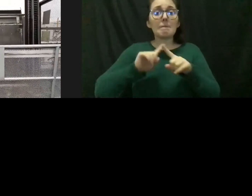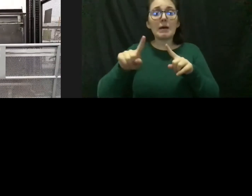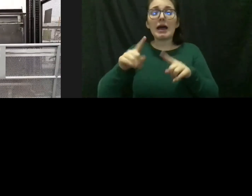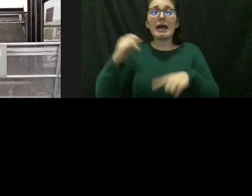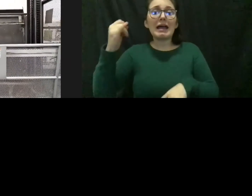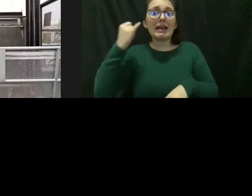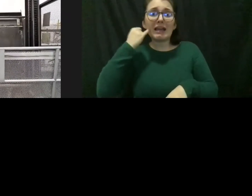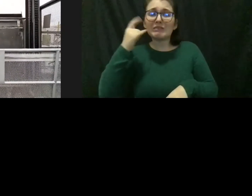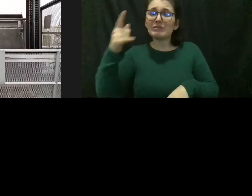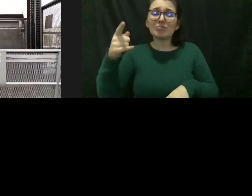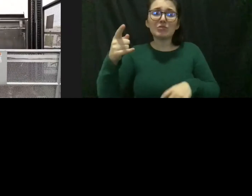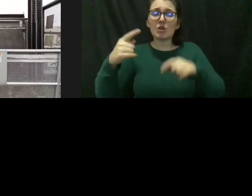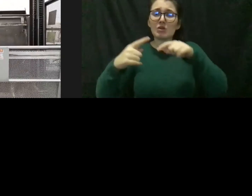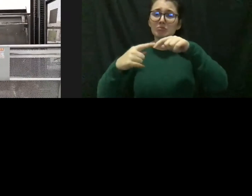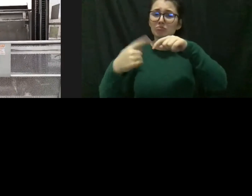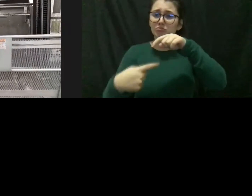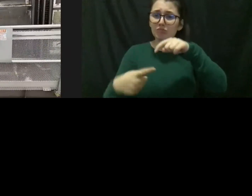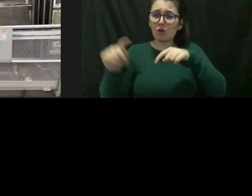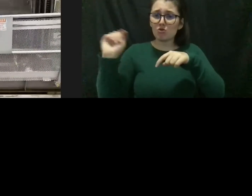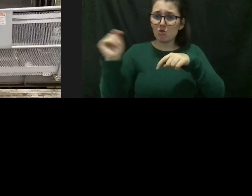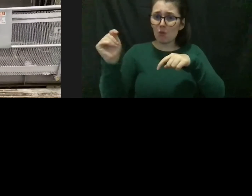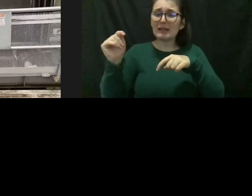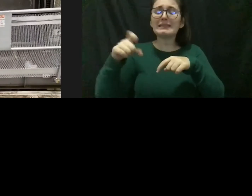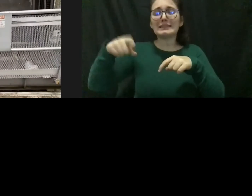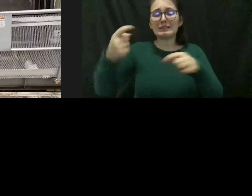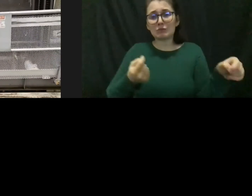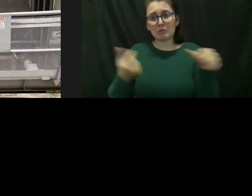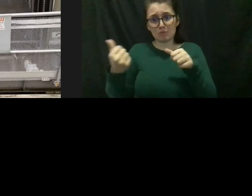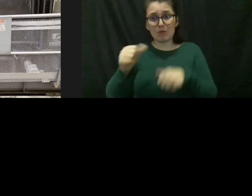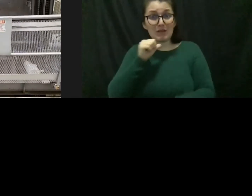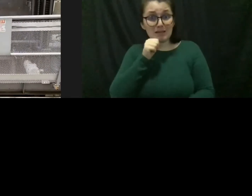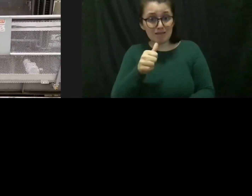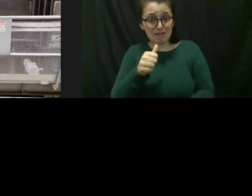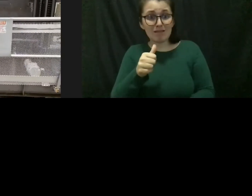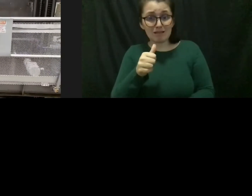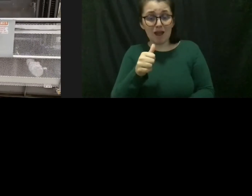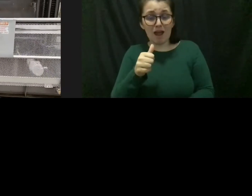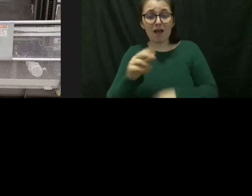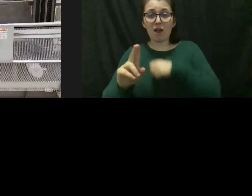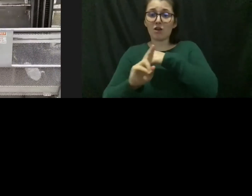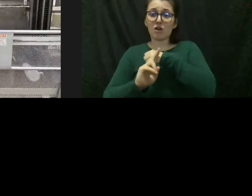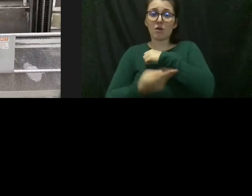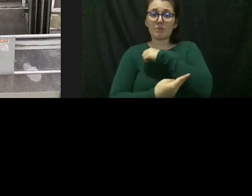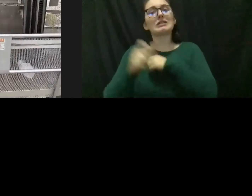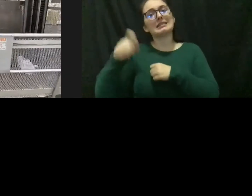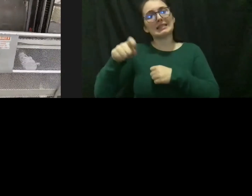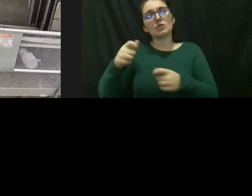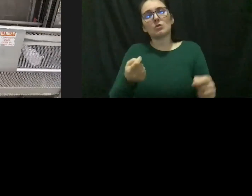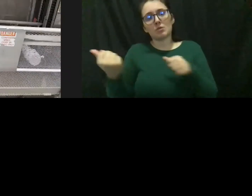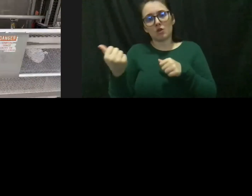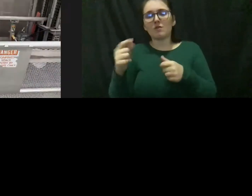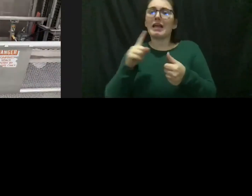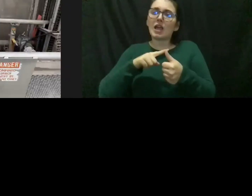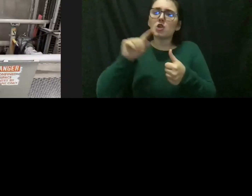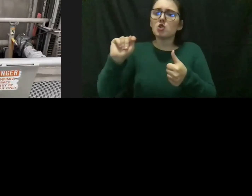toilet, this is our first step in removal of the pollutants. And so that's, again, toilet paper.